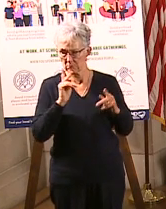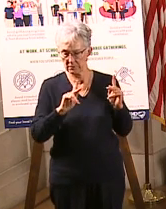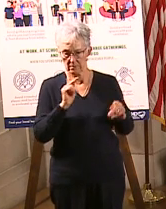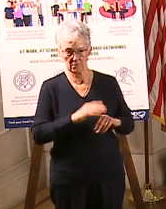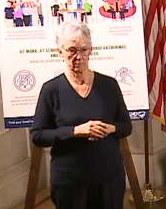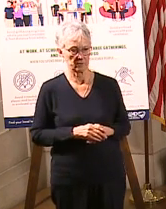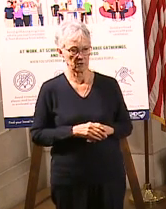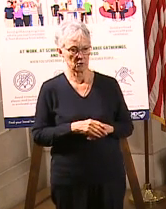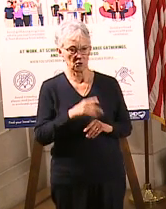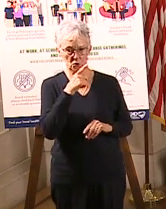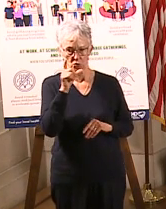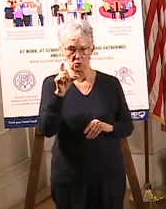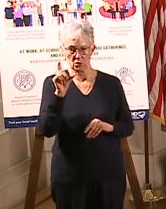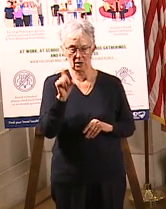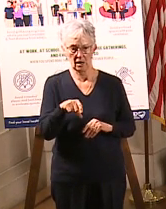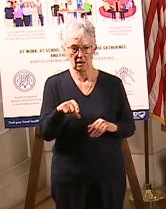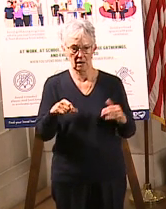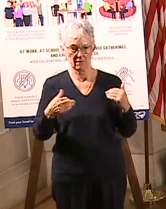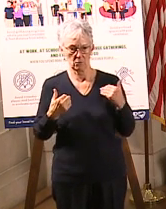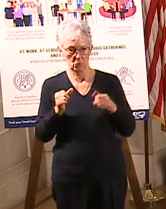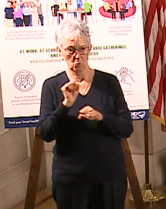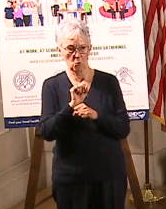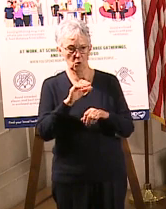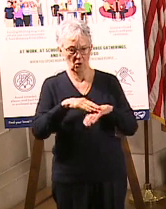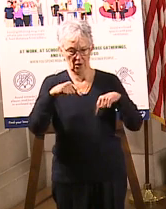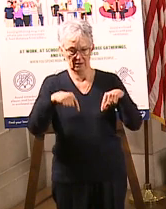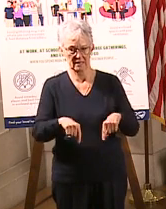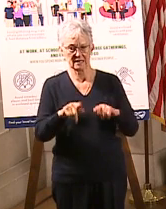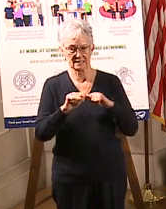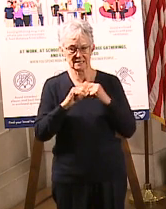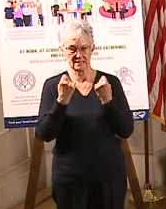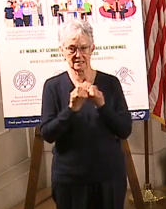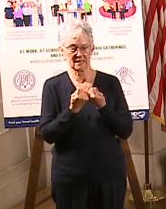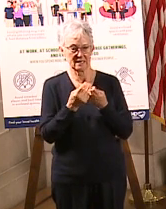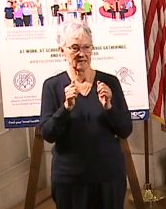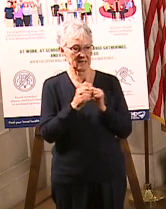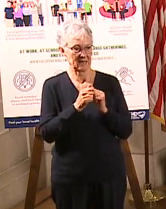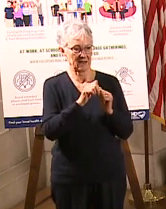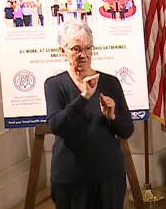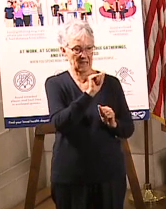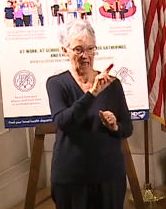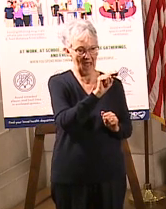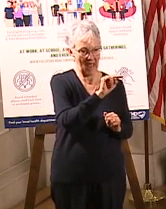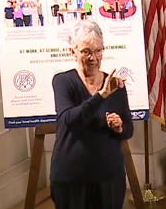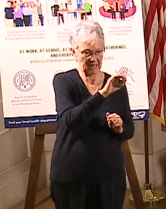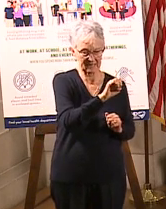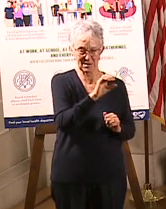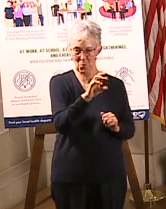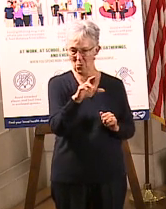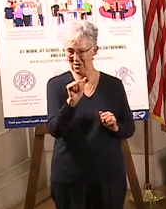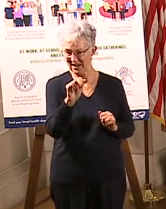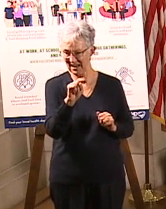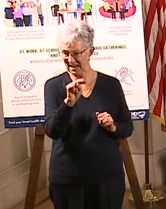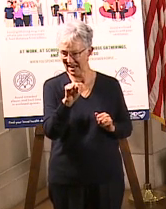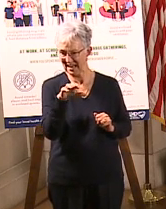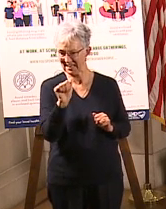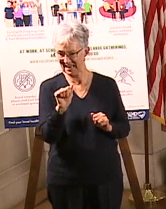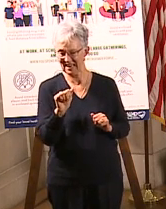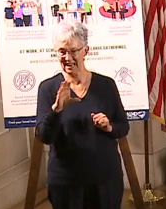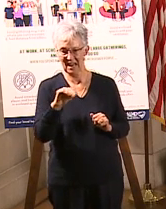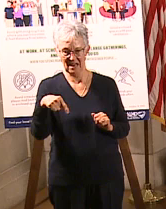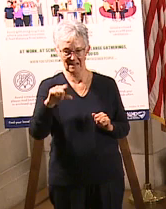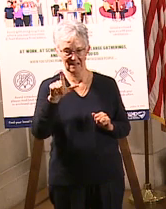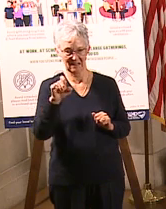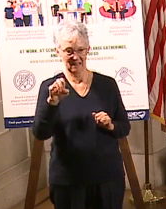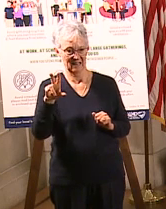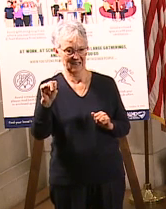name of starting in ANN, but it helps if you're an Annie or an Anna. They've done an excellent job, and Glenn has done a great